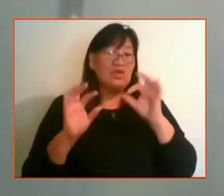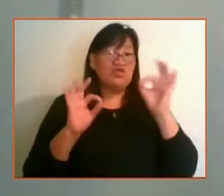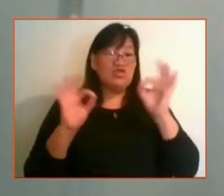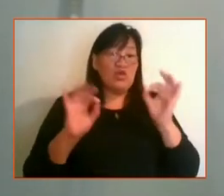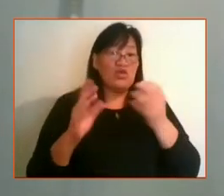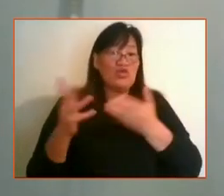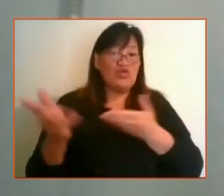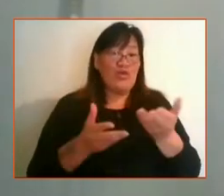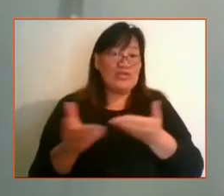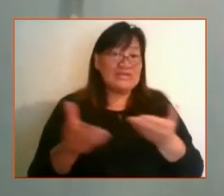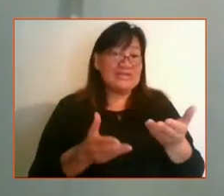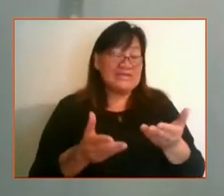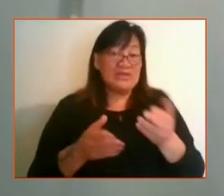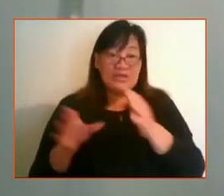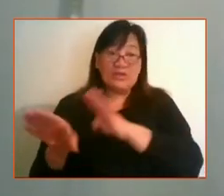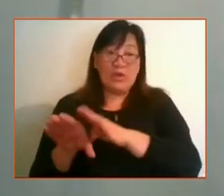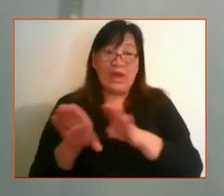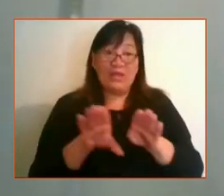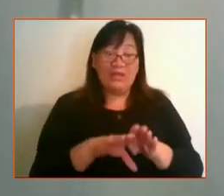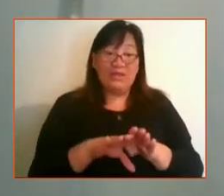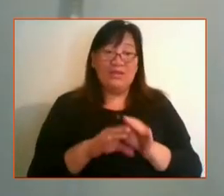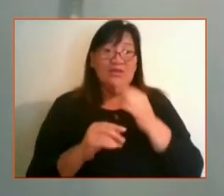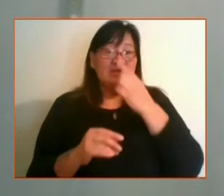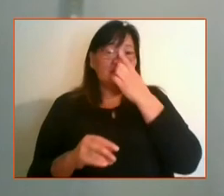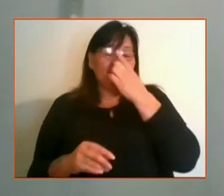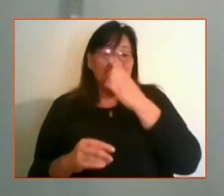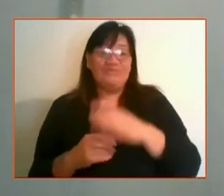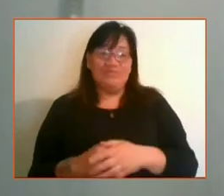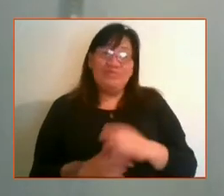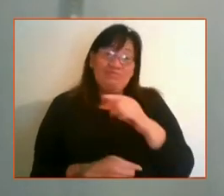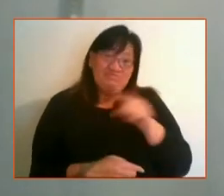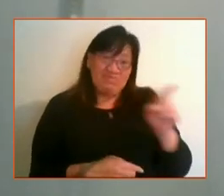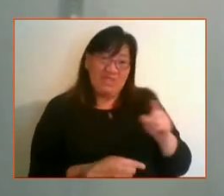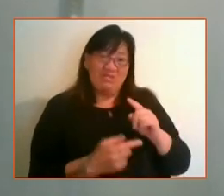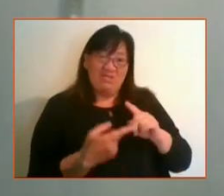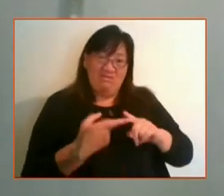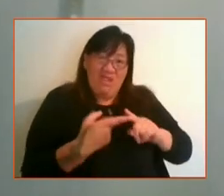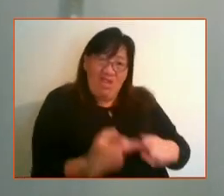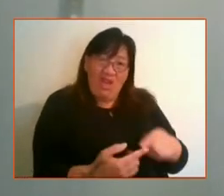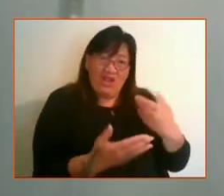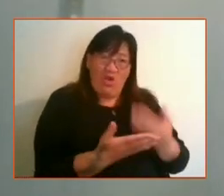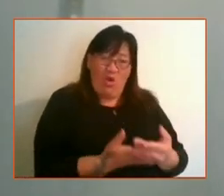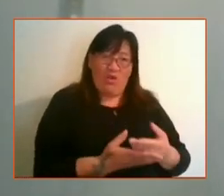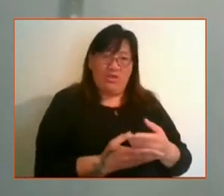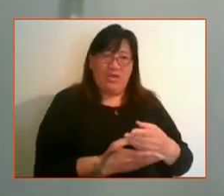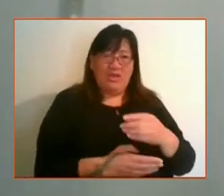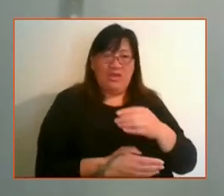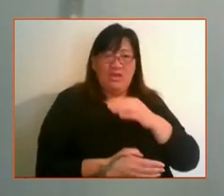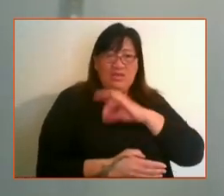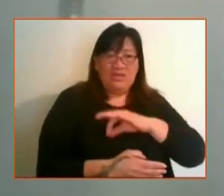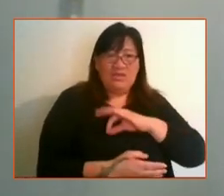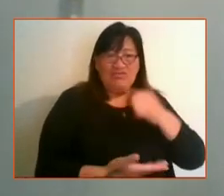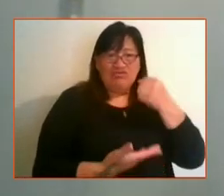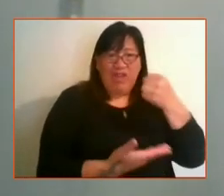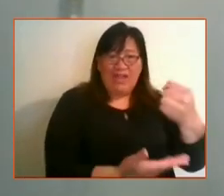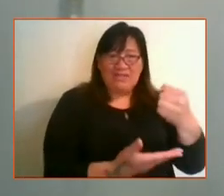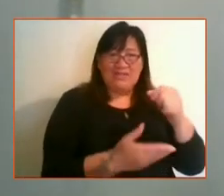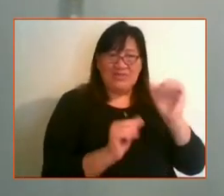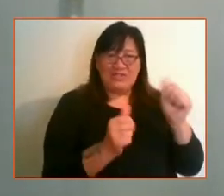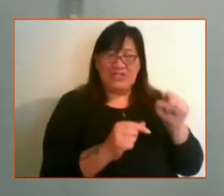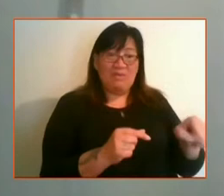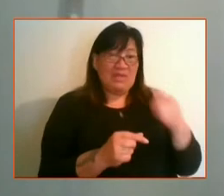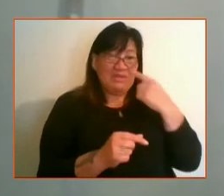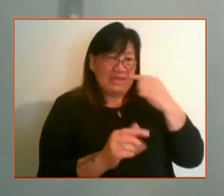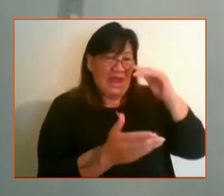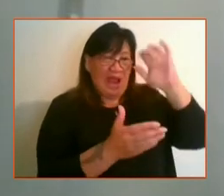social services, who have to some extent relied on philanthropic funding for a number of years, are seeing that dry up